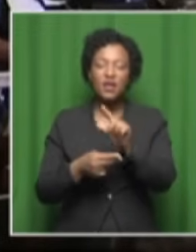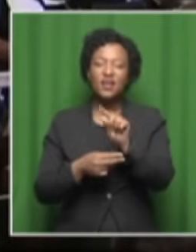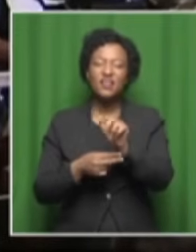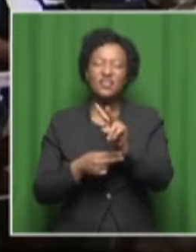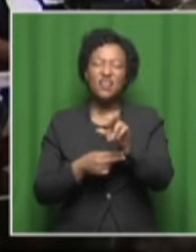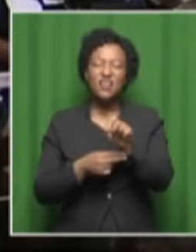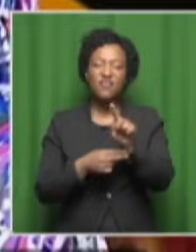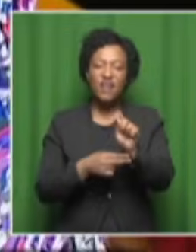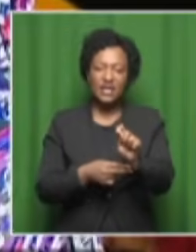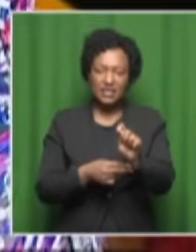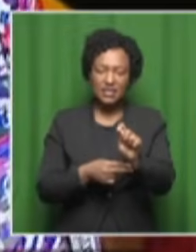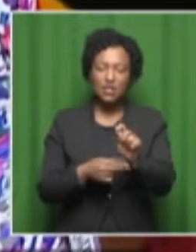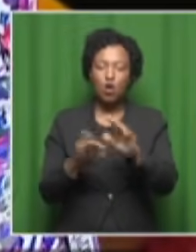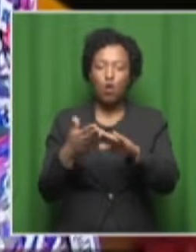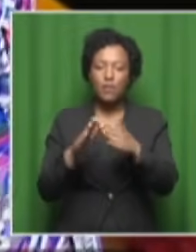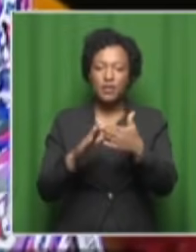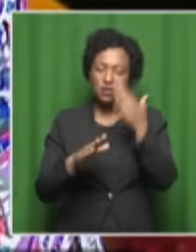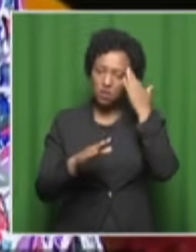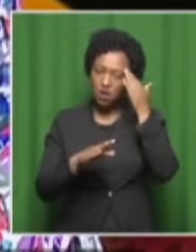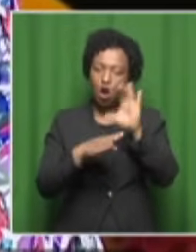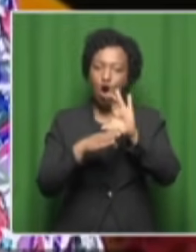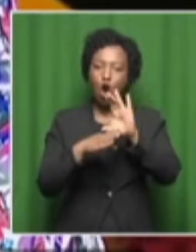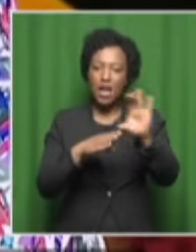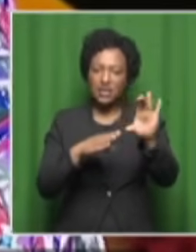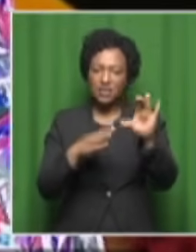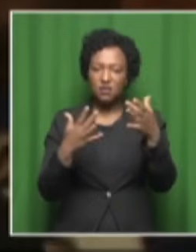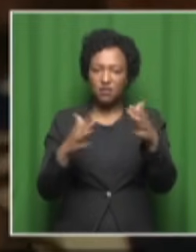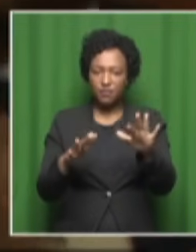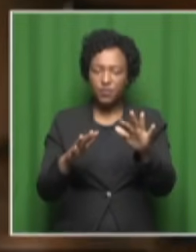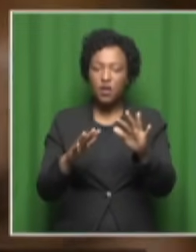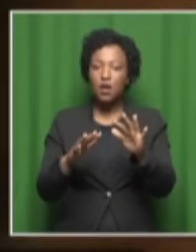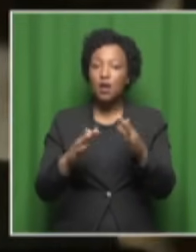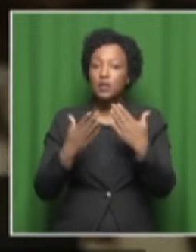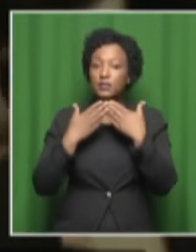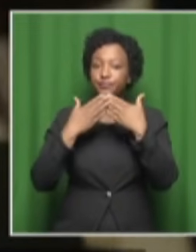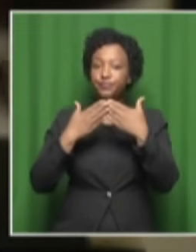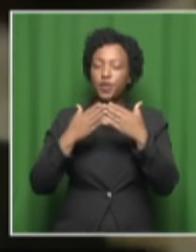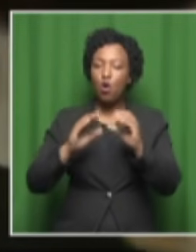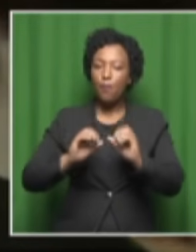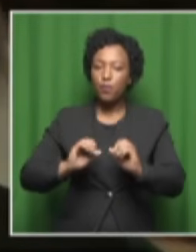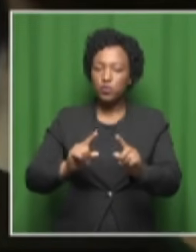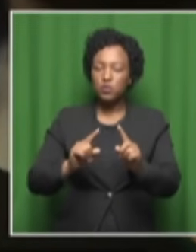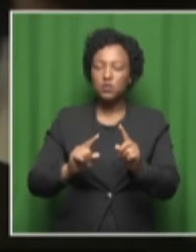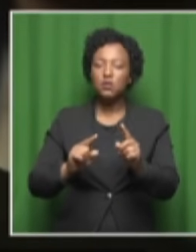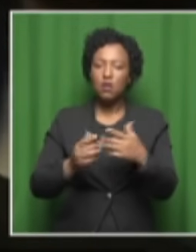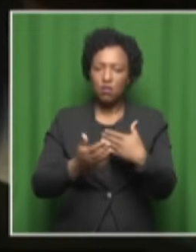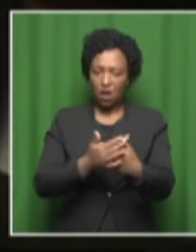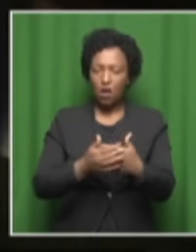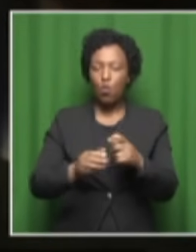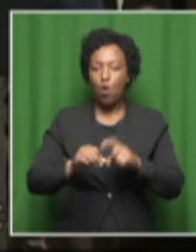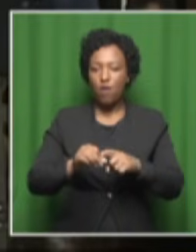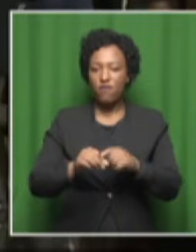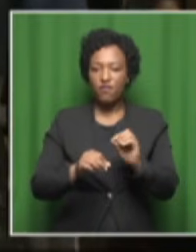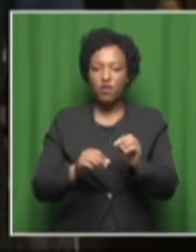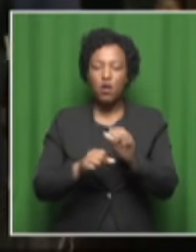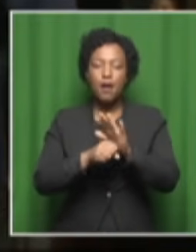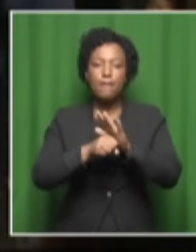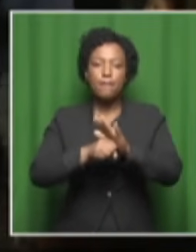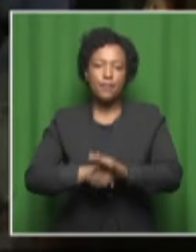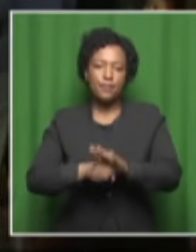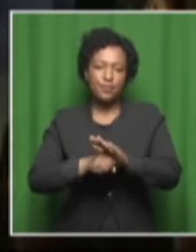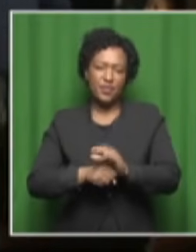That's where we have, you know, study opportunities for students who have just qualified. And I know the pressure is always